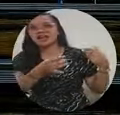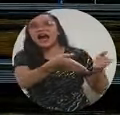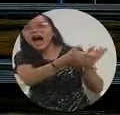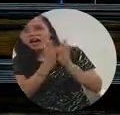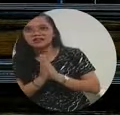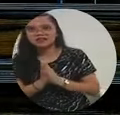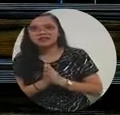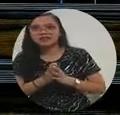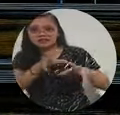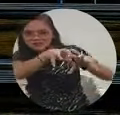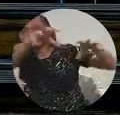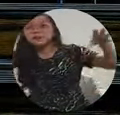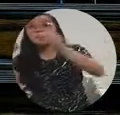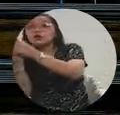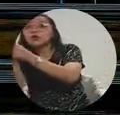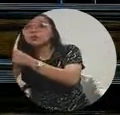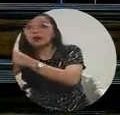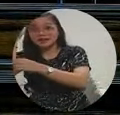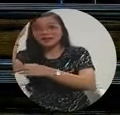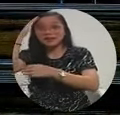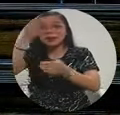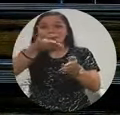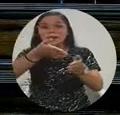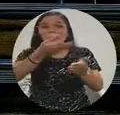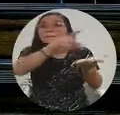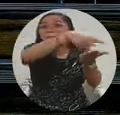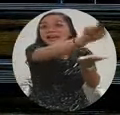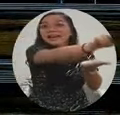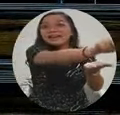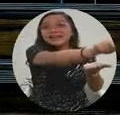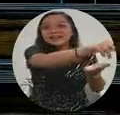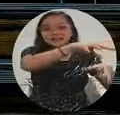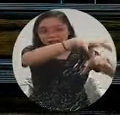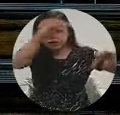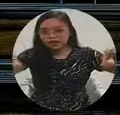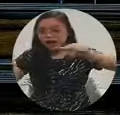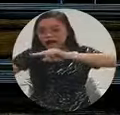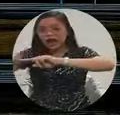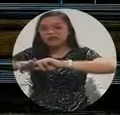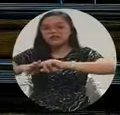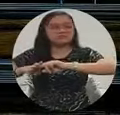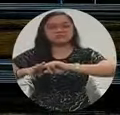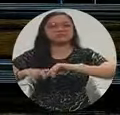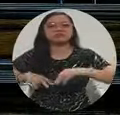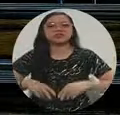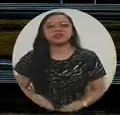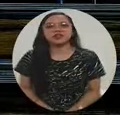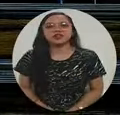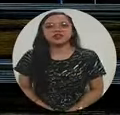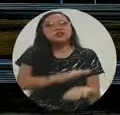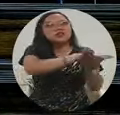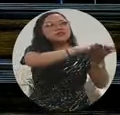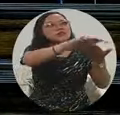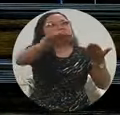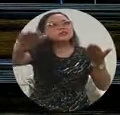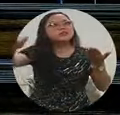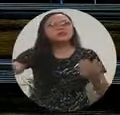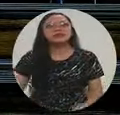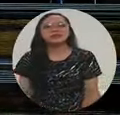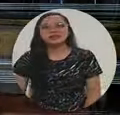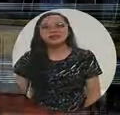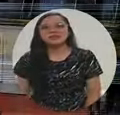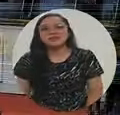yung tablang nga gamay. Nindot kayo na. Pero kung nindot ka nang may air condition na, wow, di mag-aayon